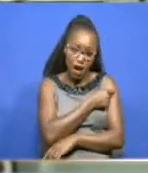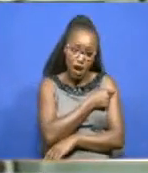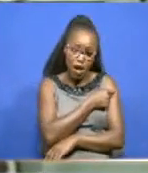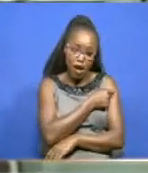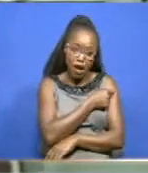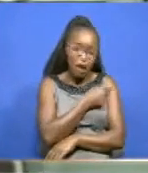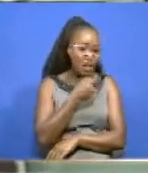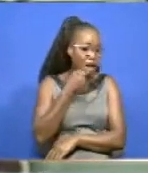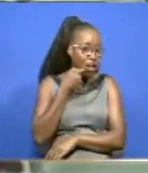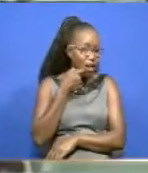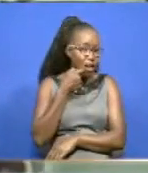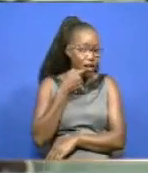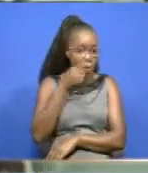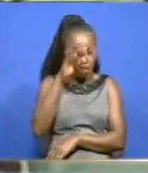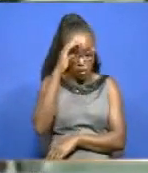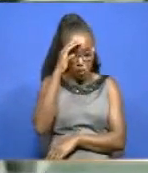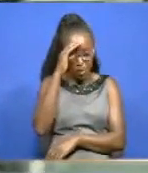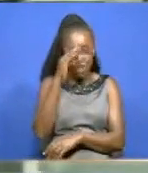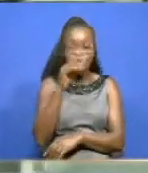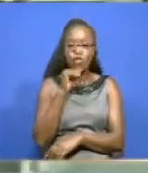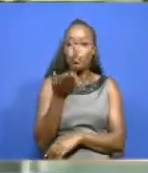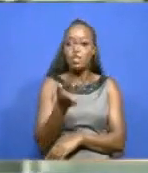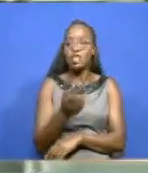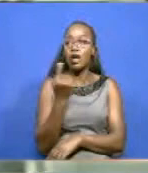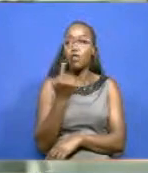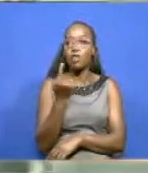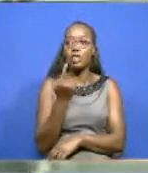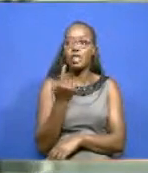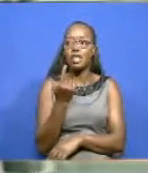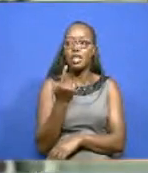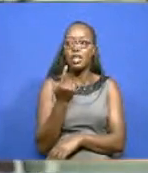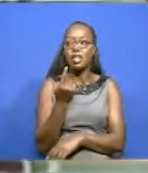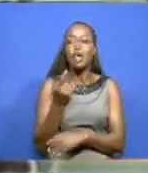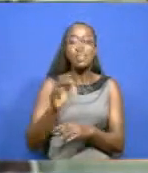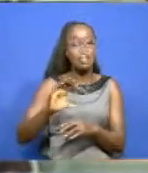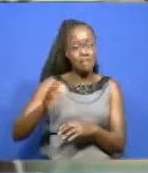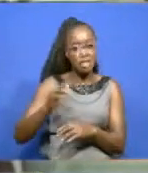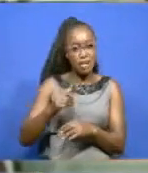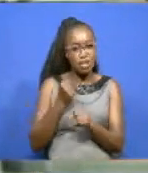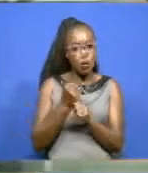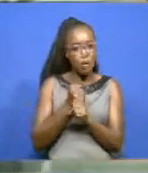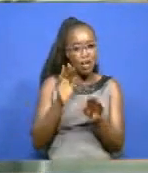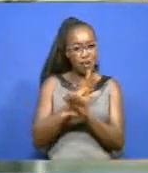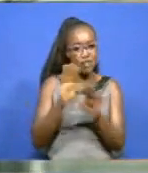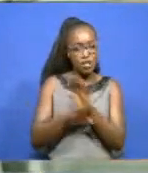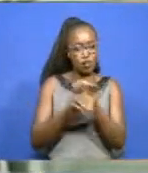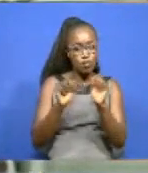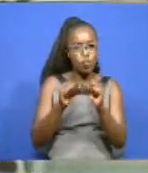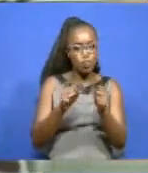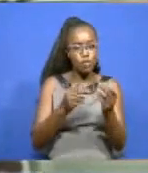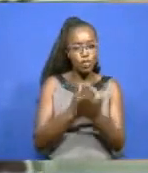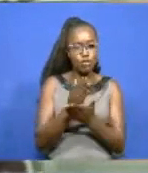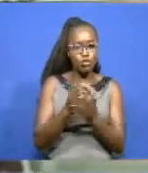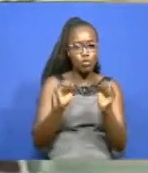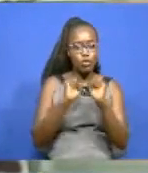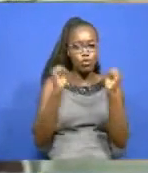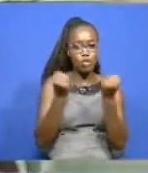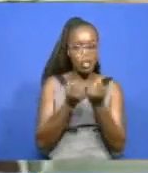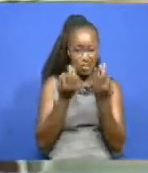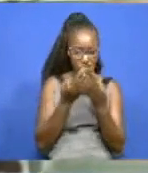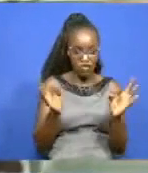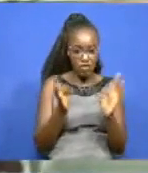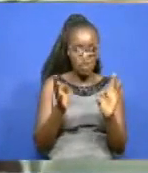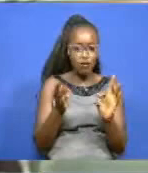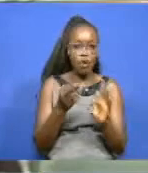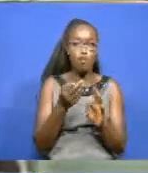yake ni jambo ambalo liko kila pahali and as a county we are doing everything possible to ensure that society is free from